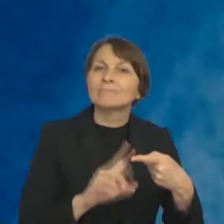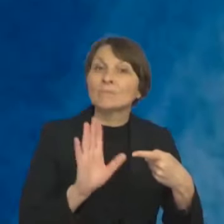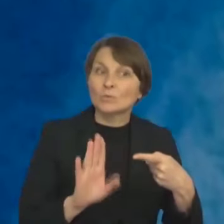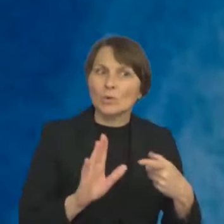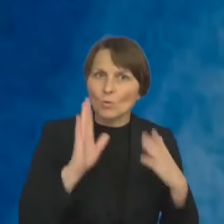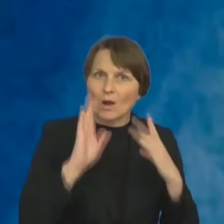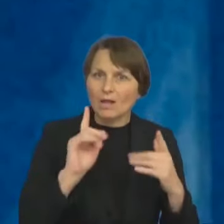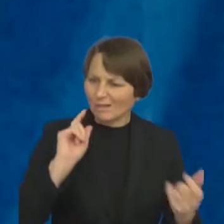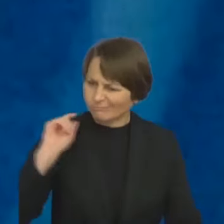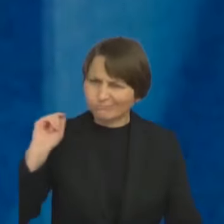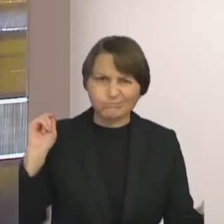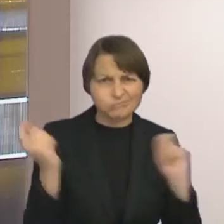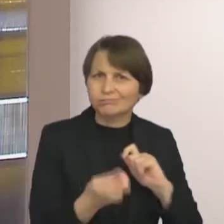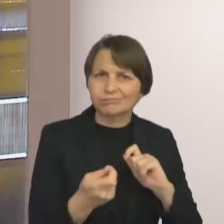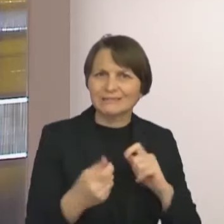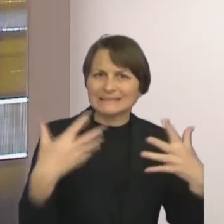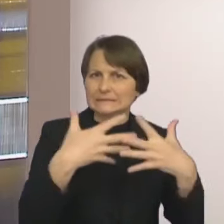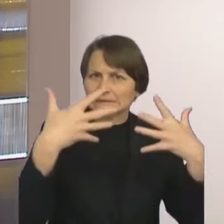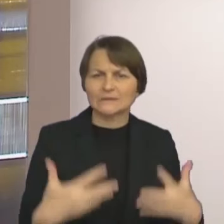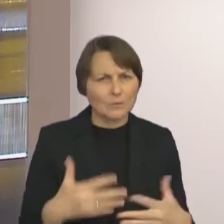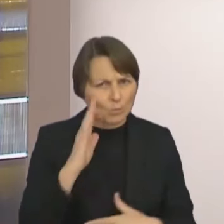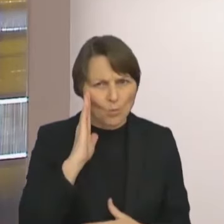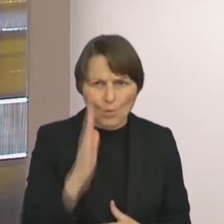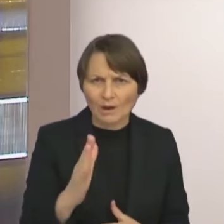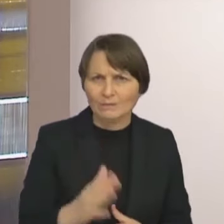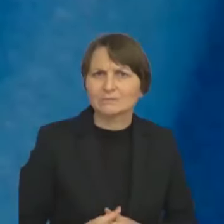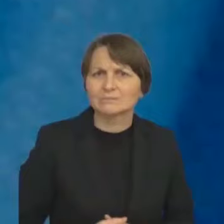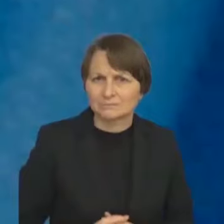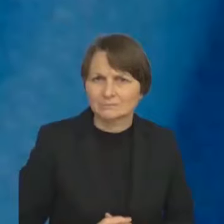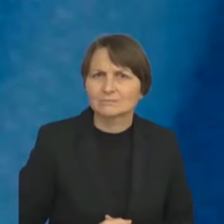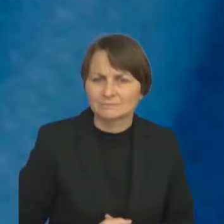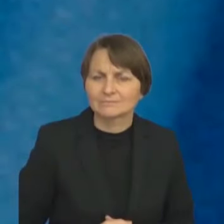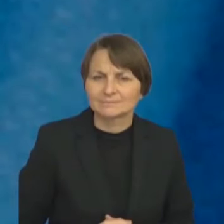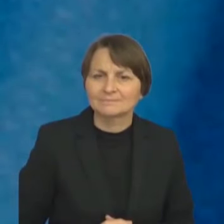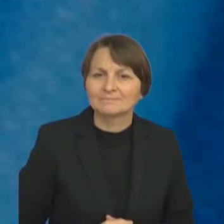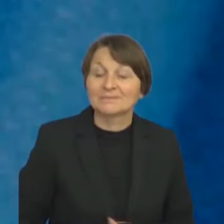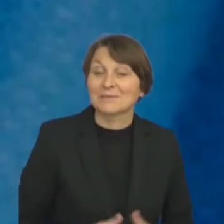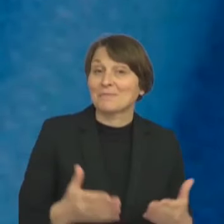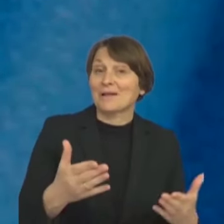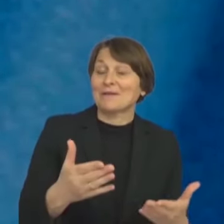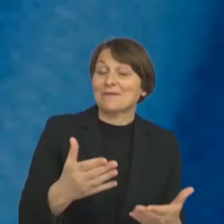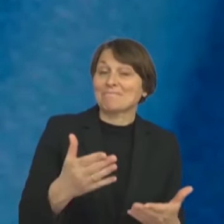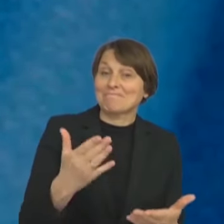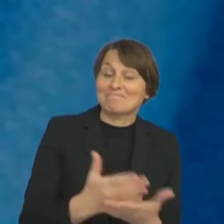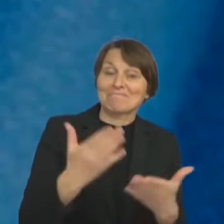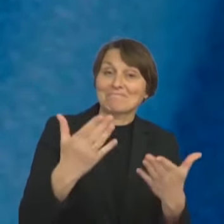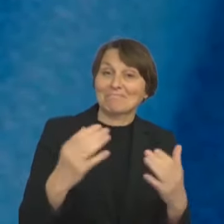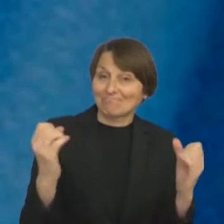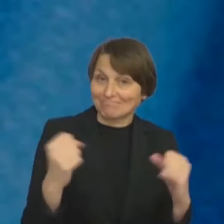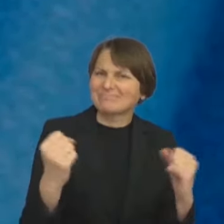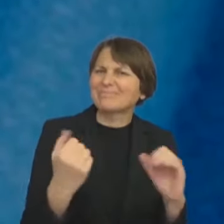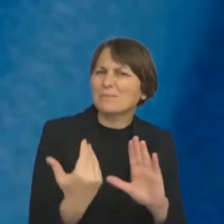whole system. Well, I think this certainly confirms what we've just said. When I talked about the leadership